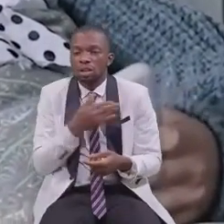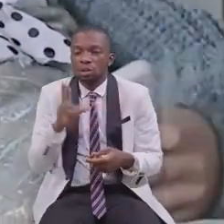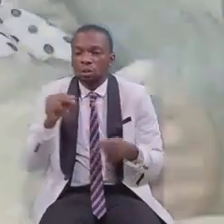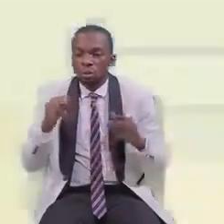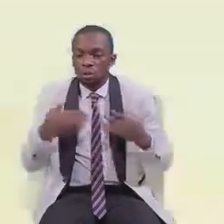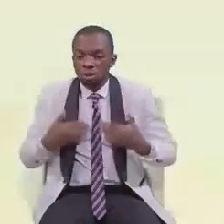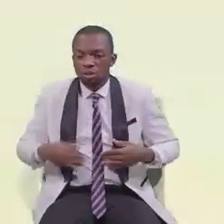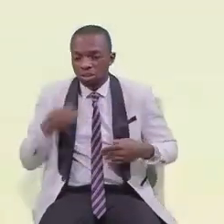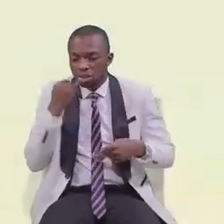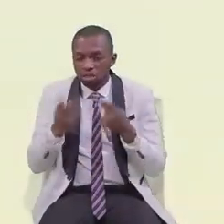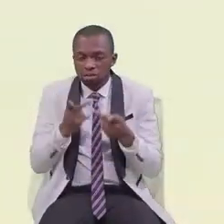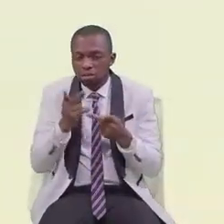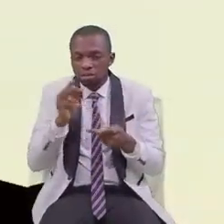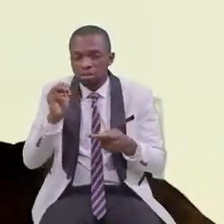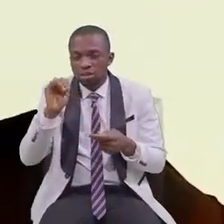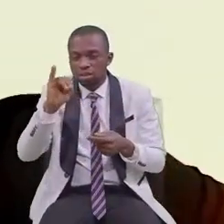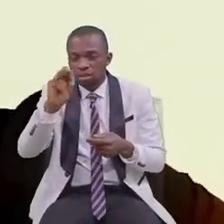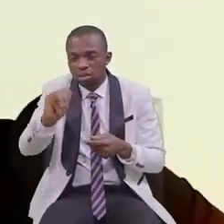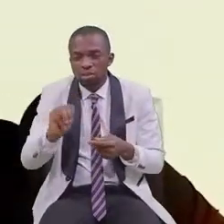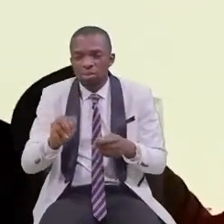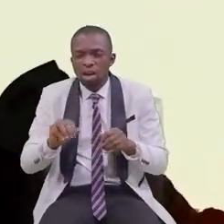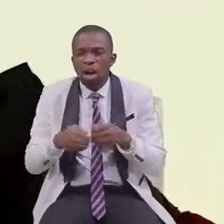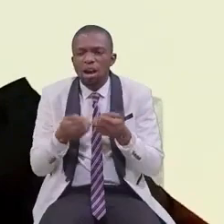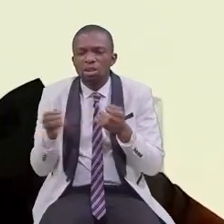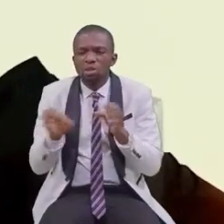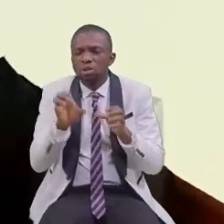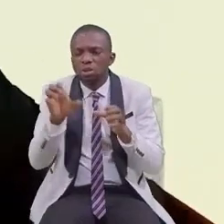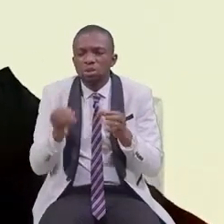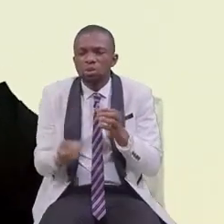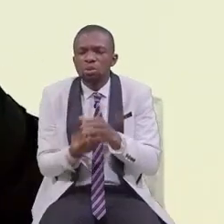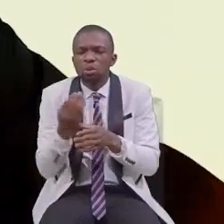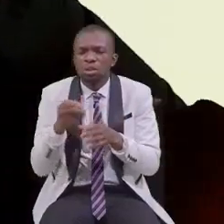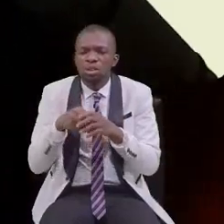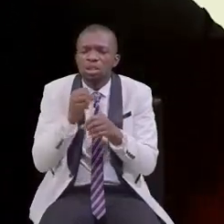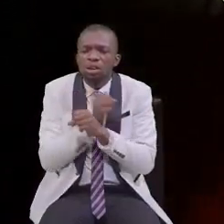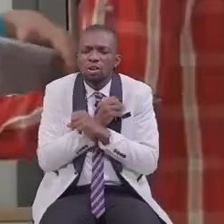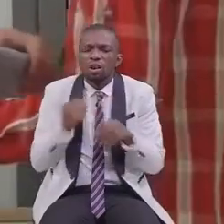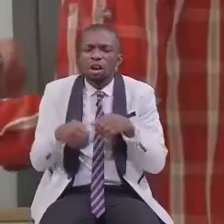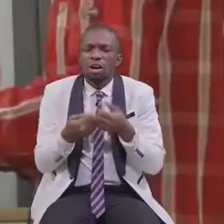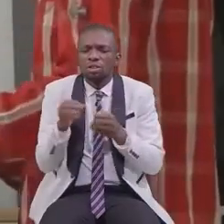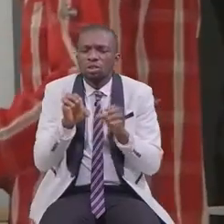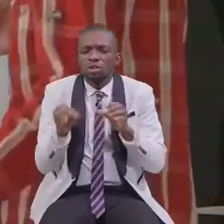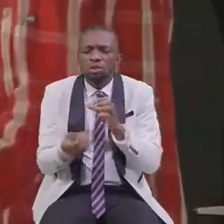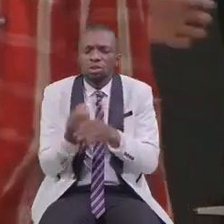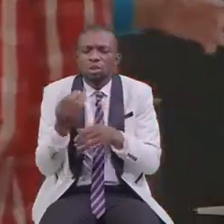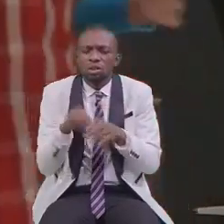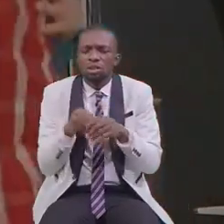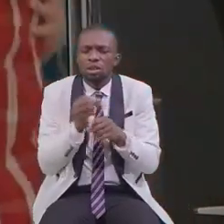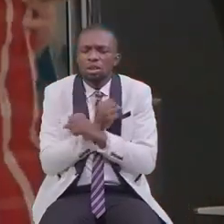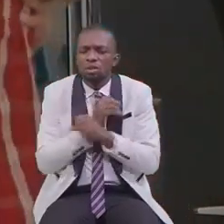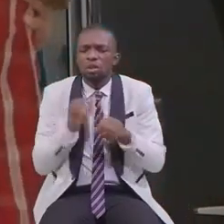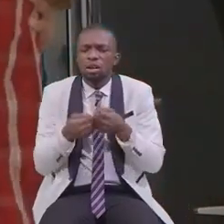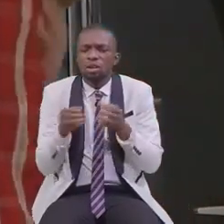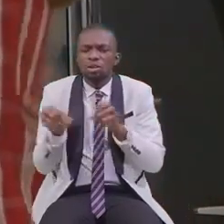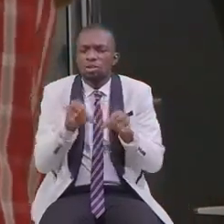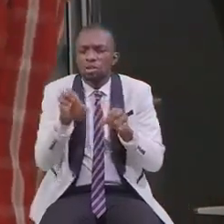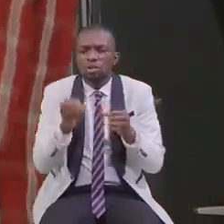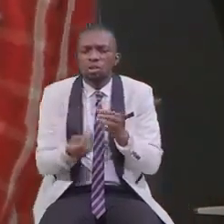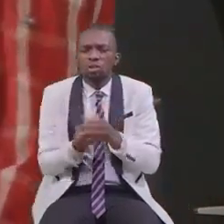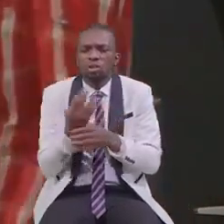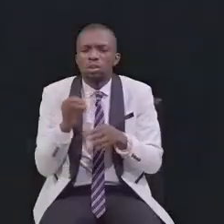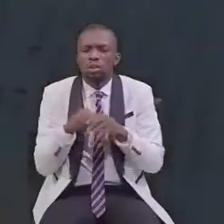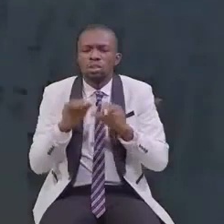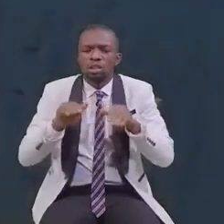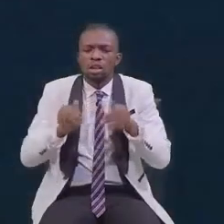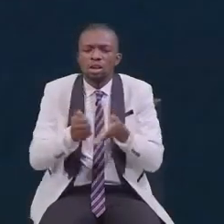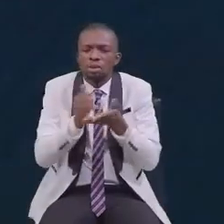love them? How do you grow in love? How do you grow in grace? How do you grow in helping? How do you grow in giving? How